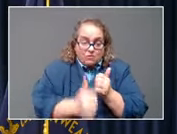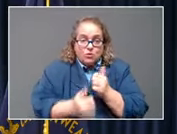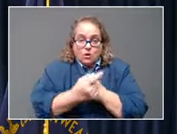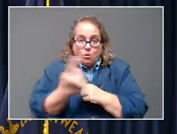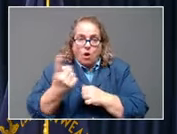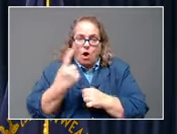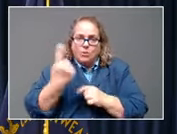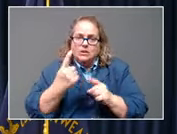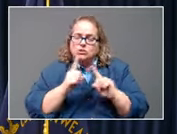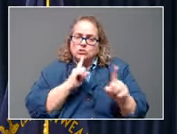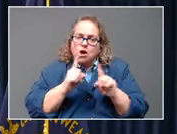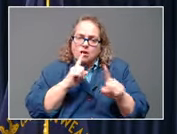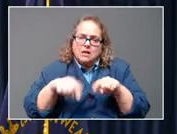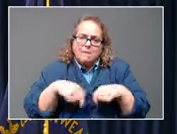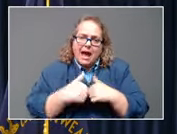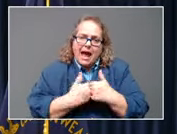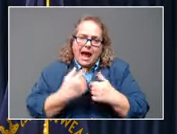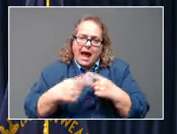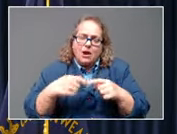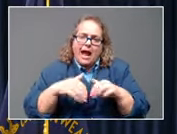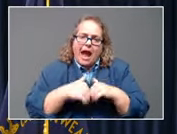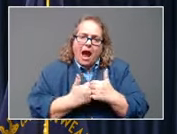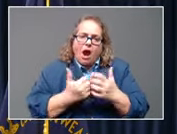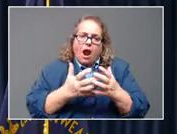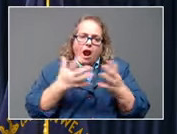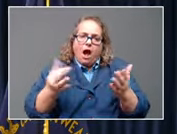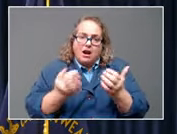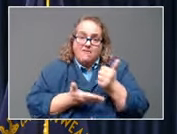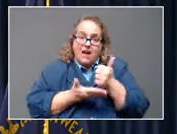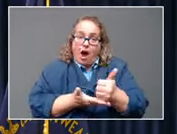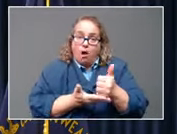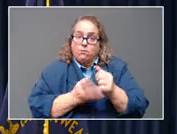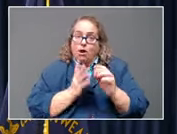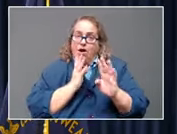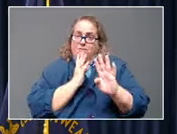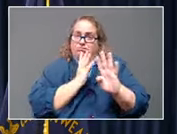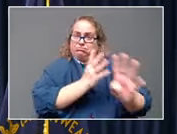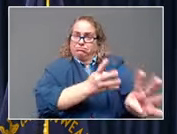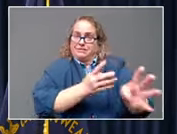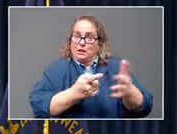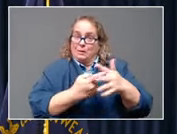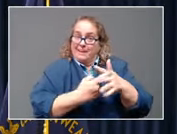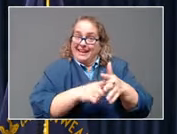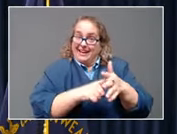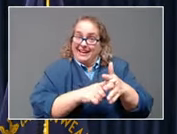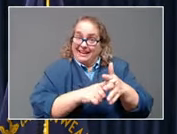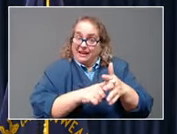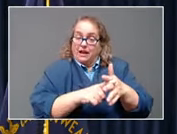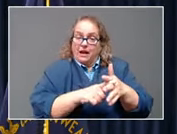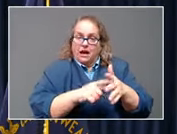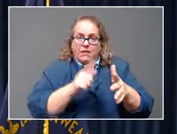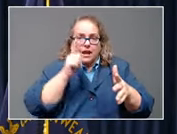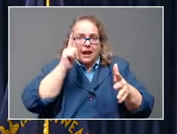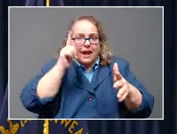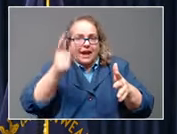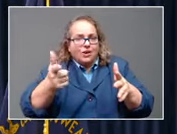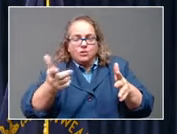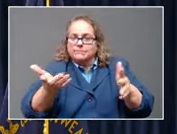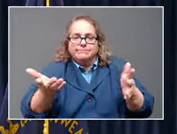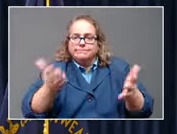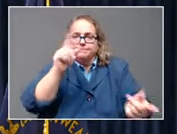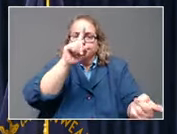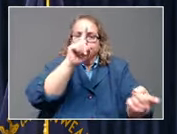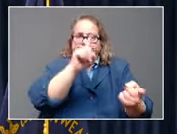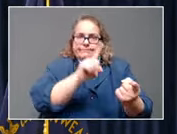about how so much help flows in the very beginning and how much that help is needed in the